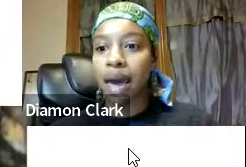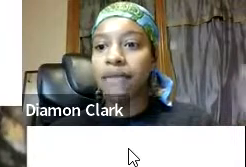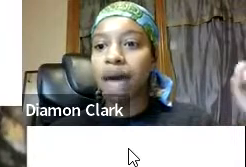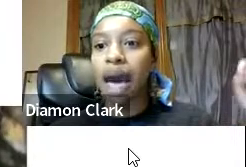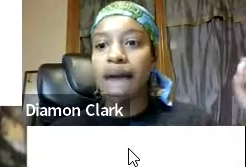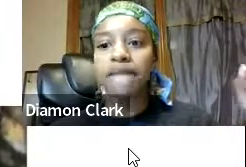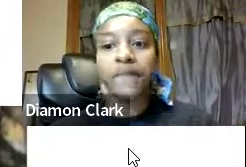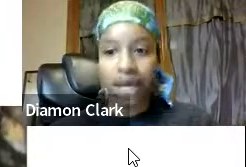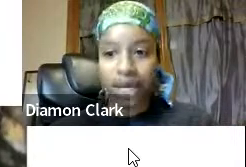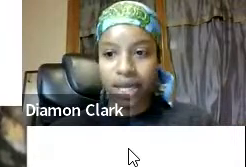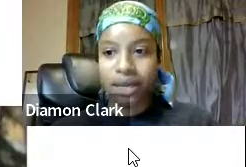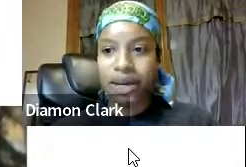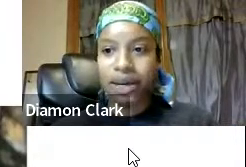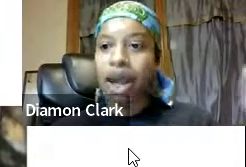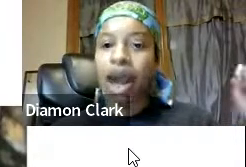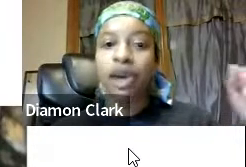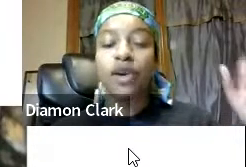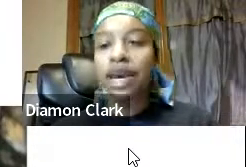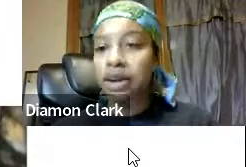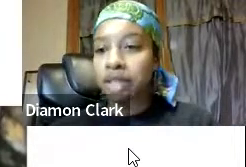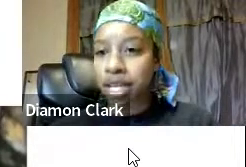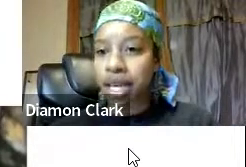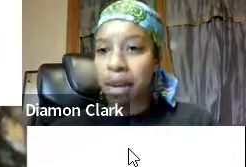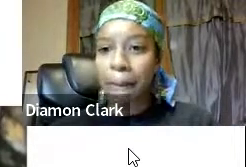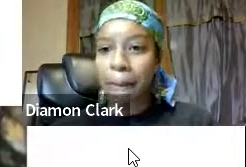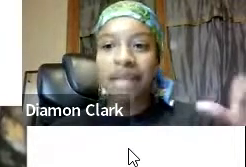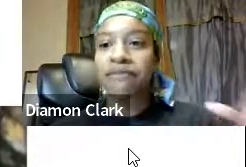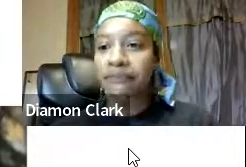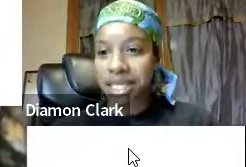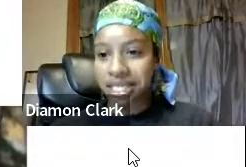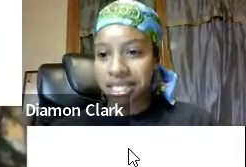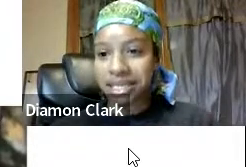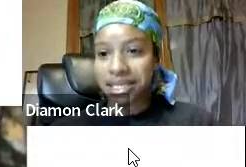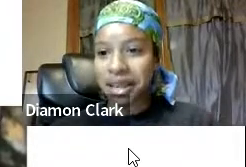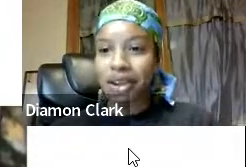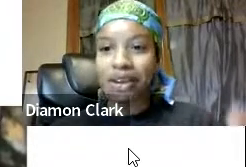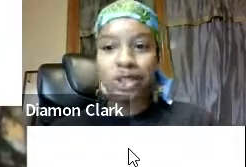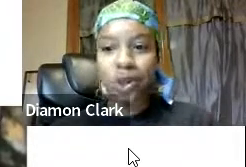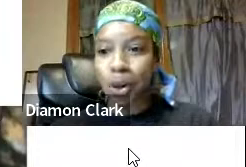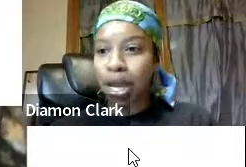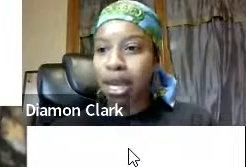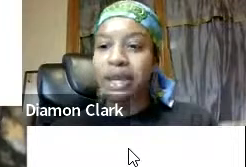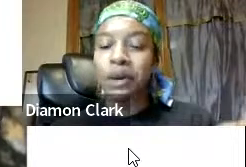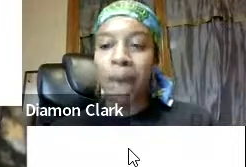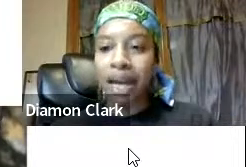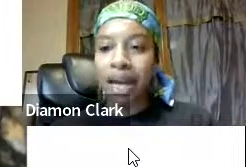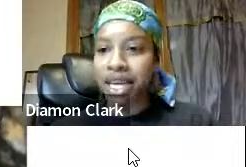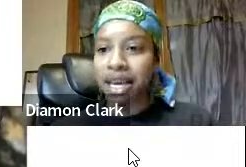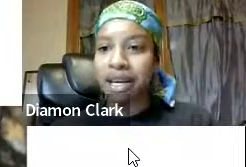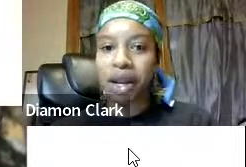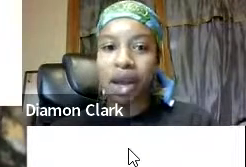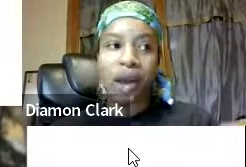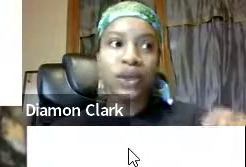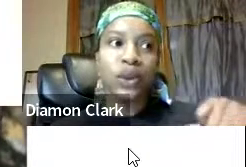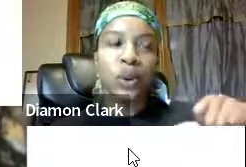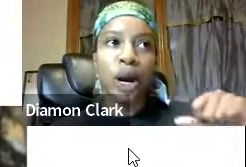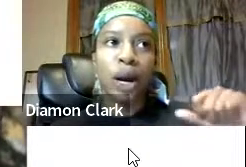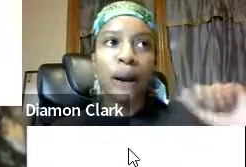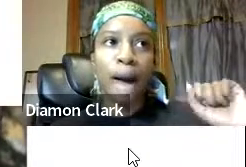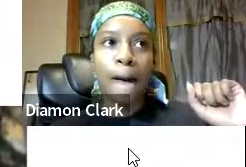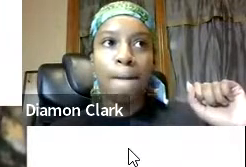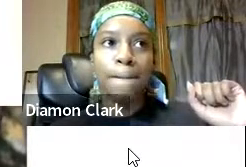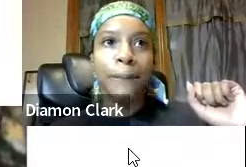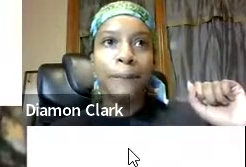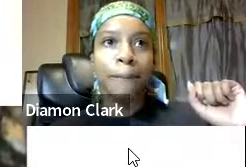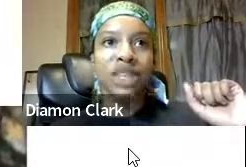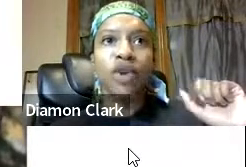to have fun. Your energy is infectious. Your joy, your passion,